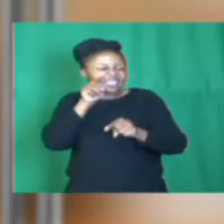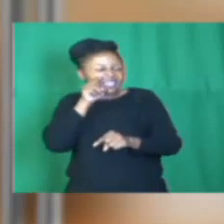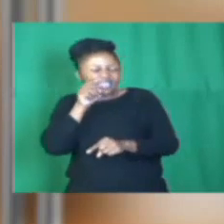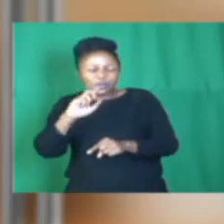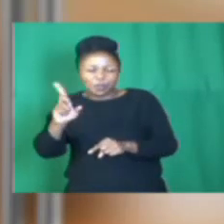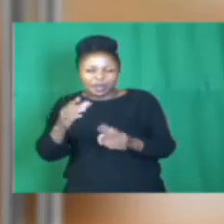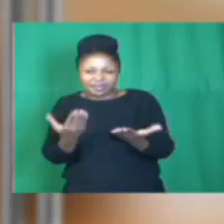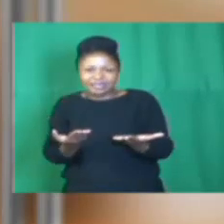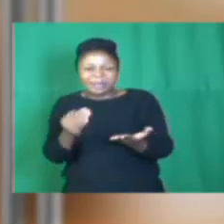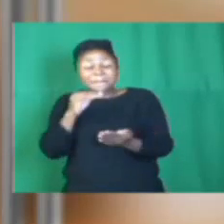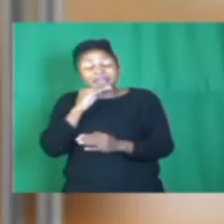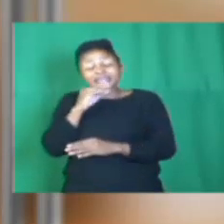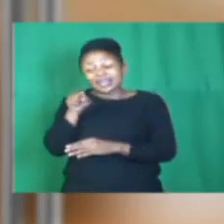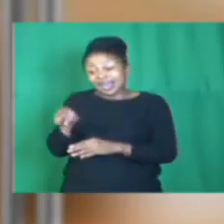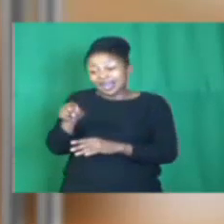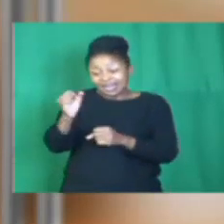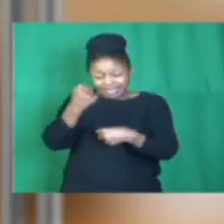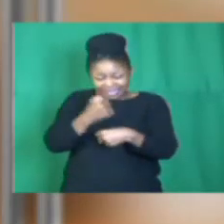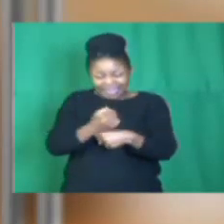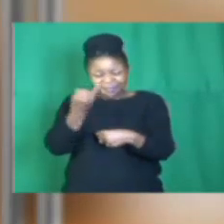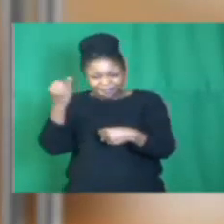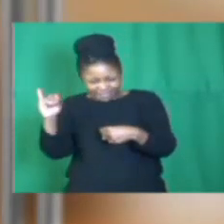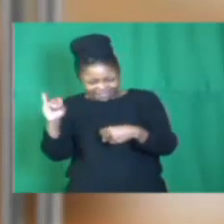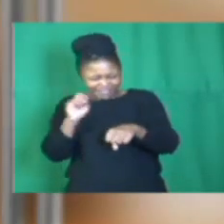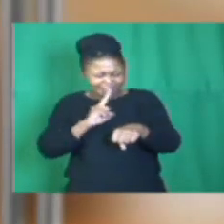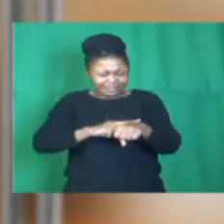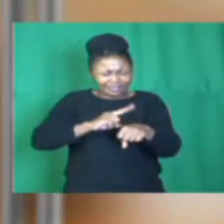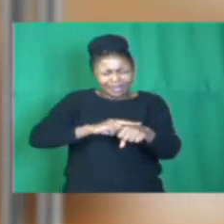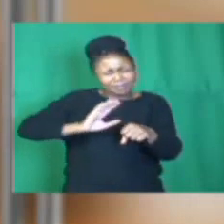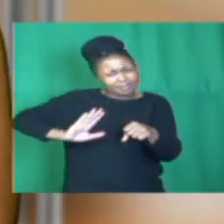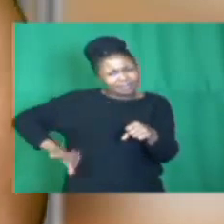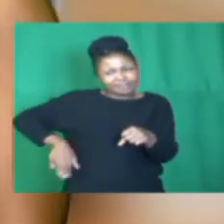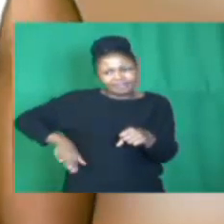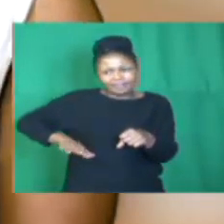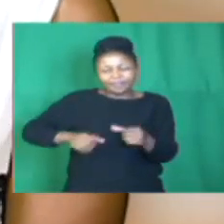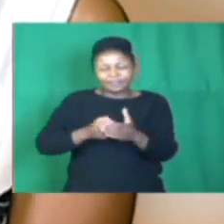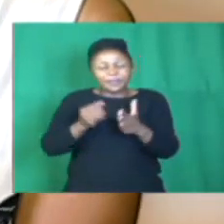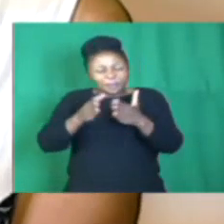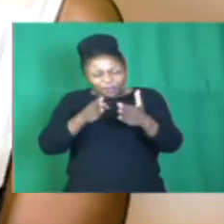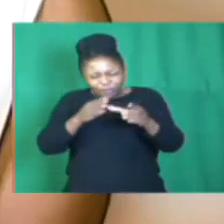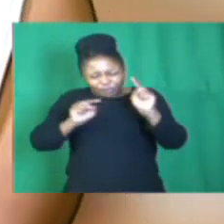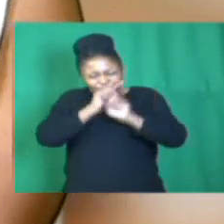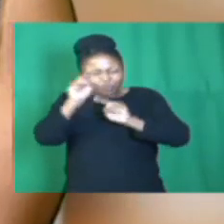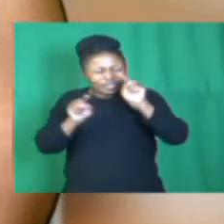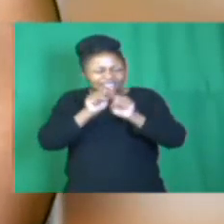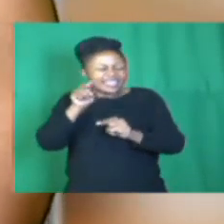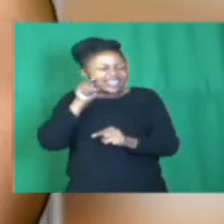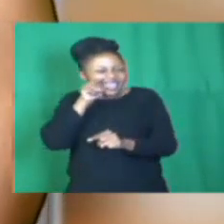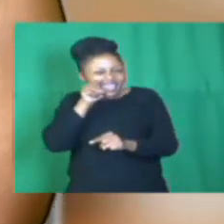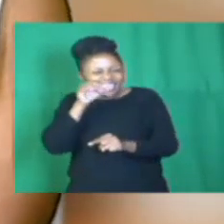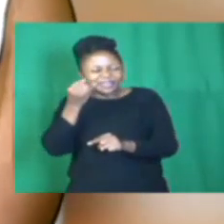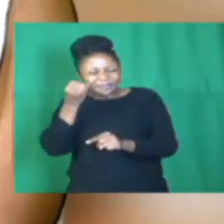would be the day first and the time later, because that is what the question would demand of